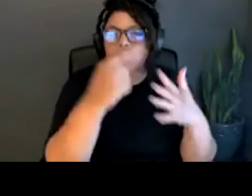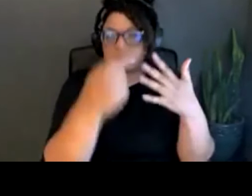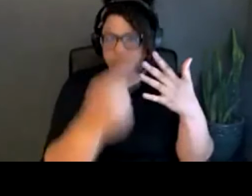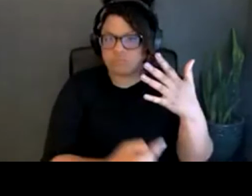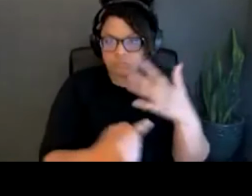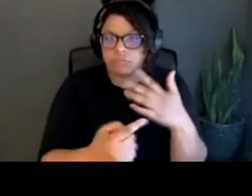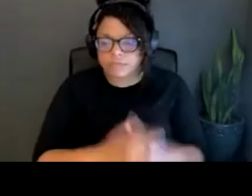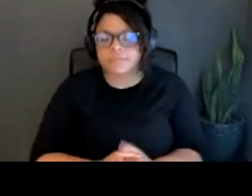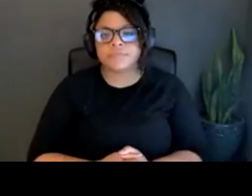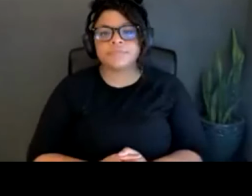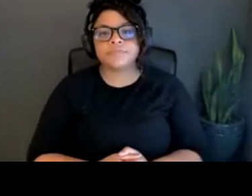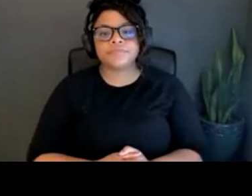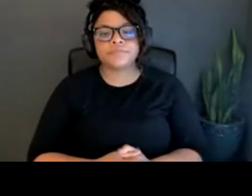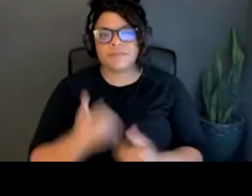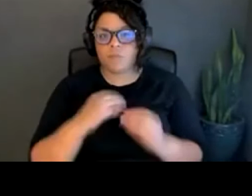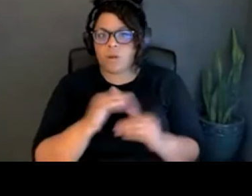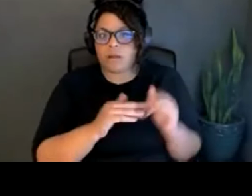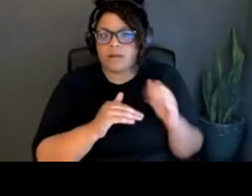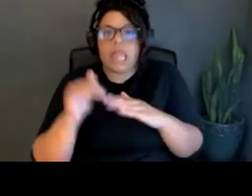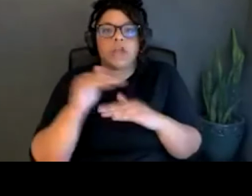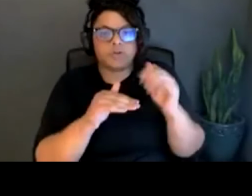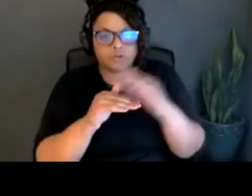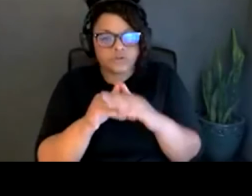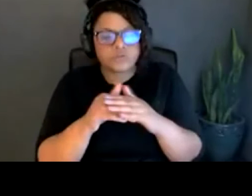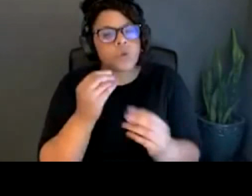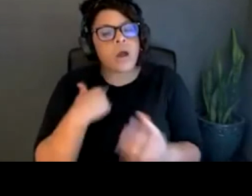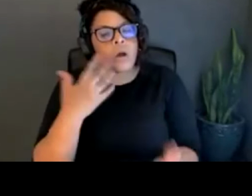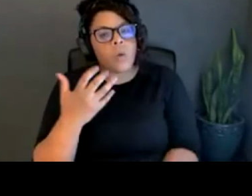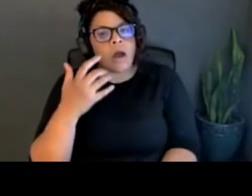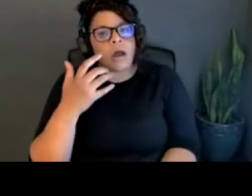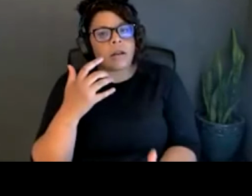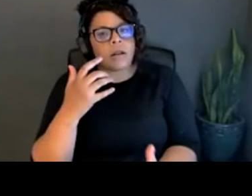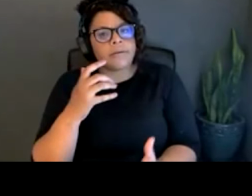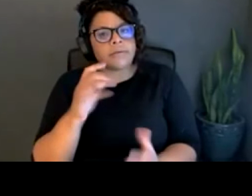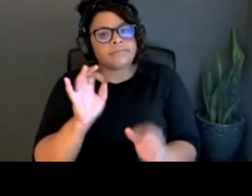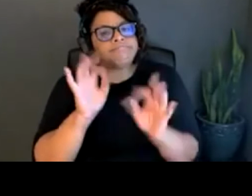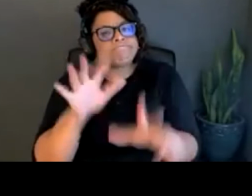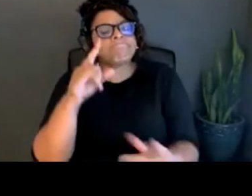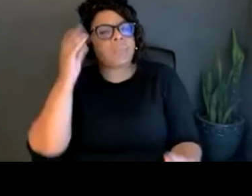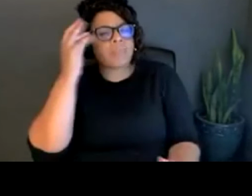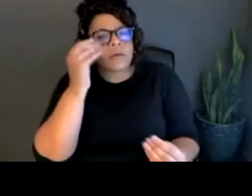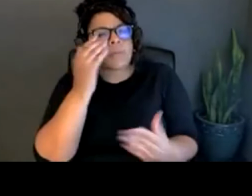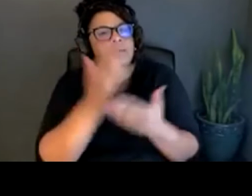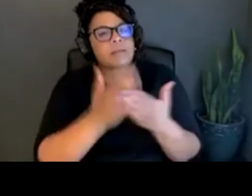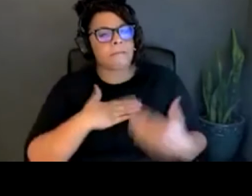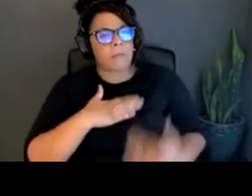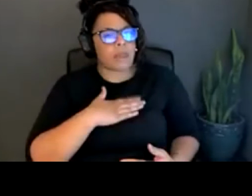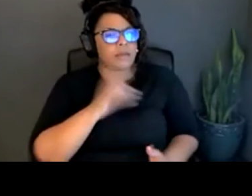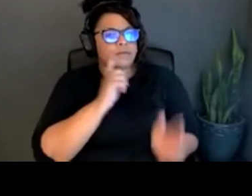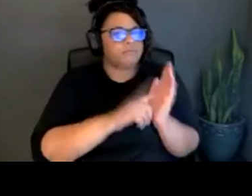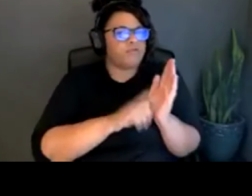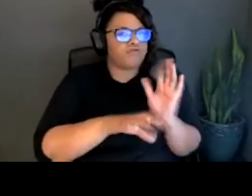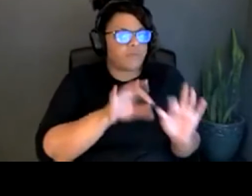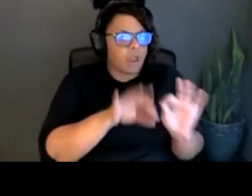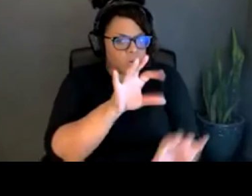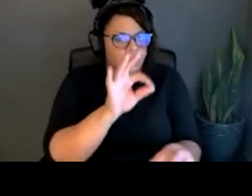so I really want us to think about some of the research that I've encountered in